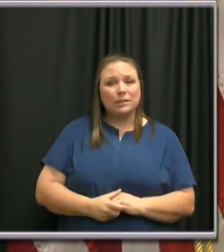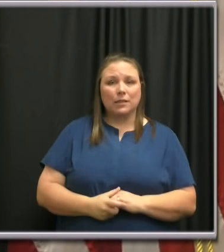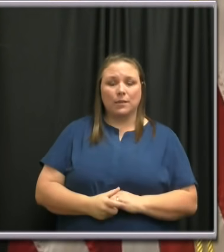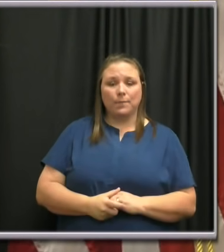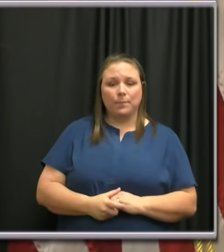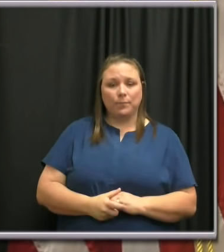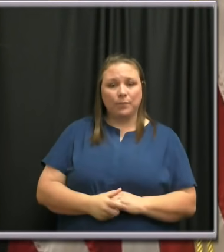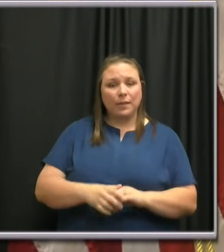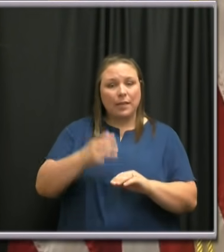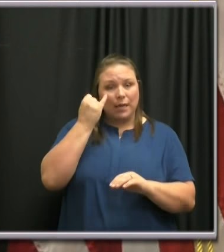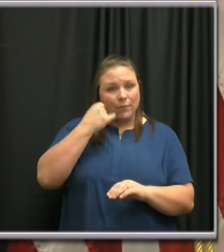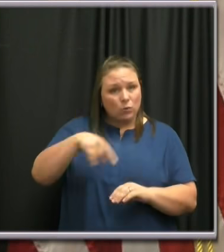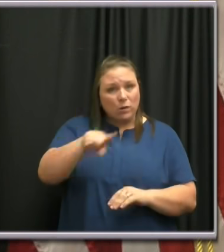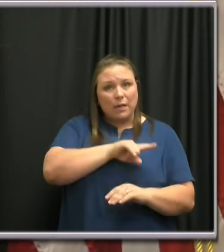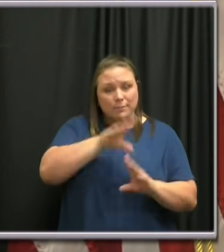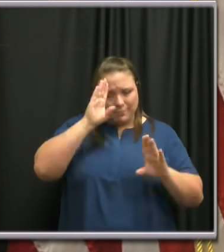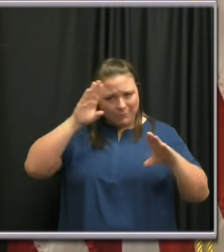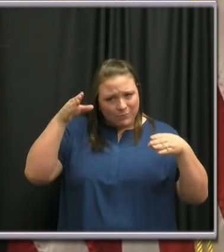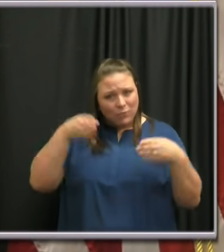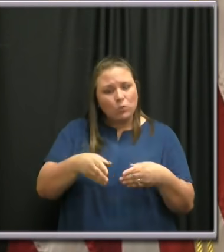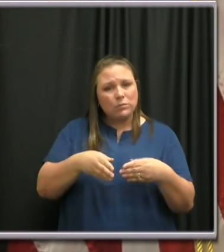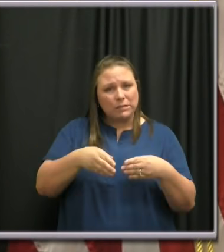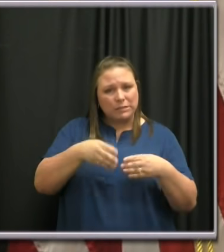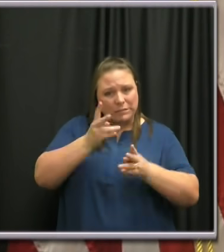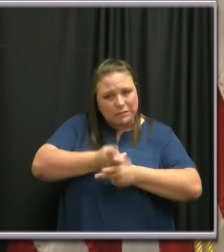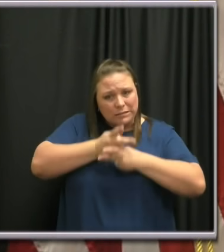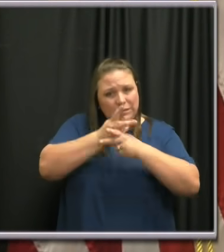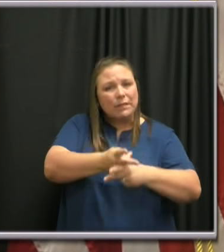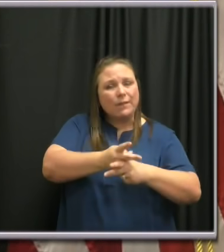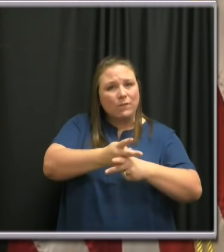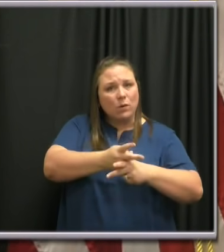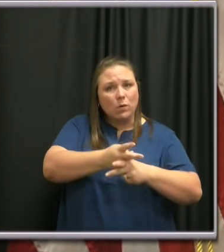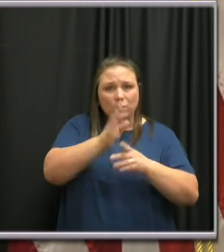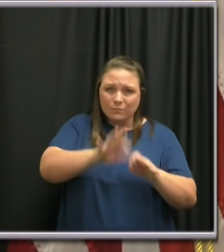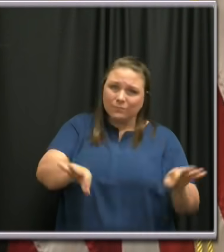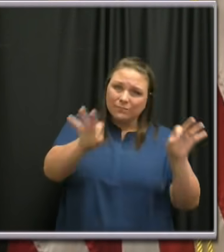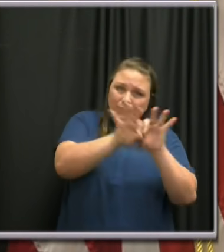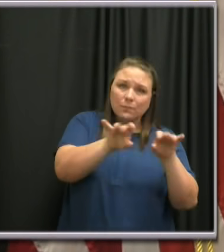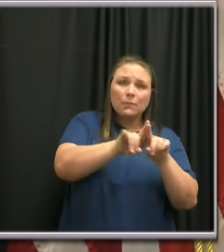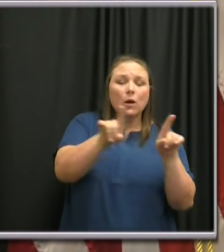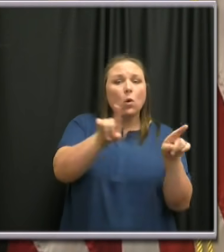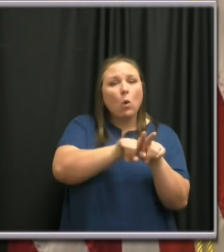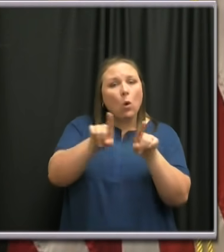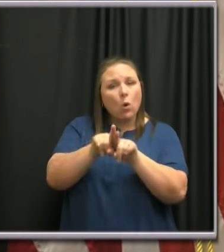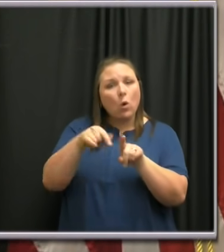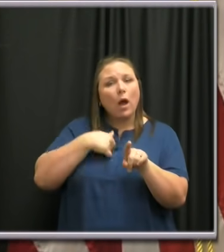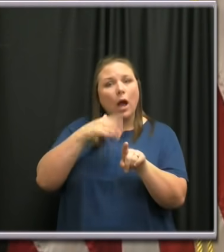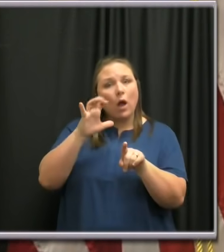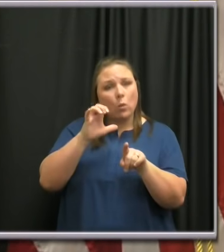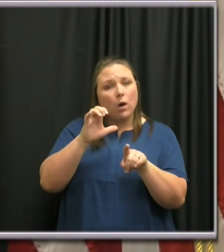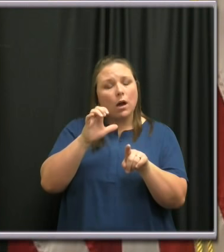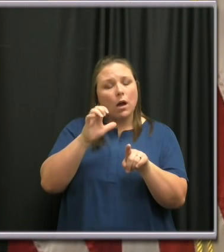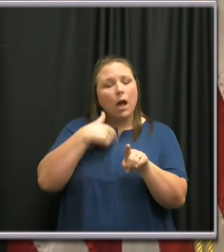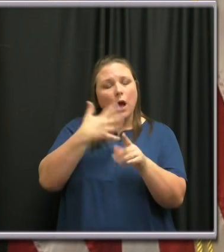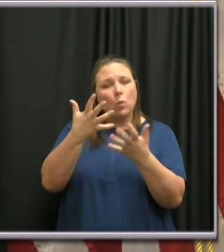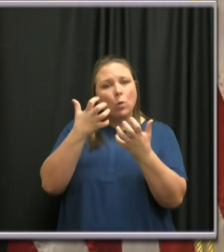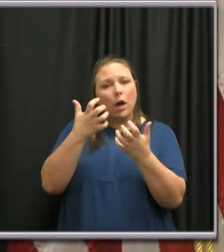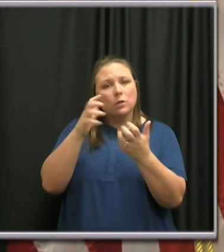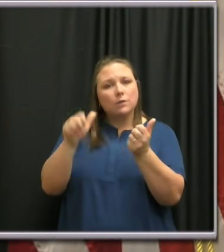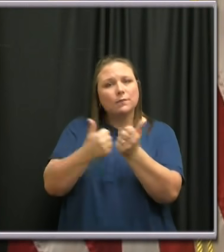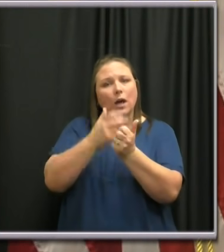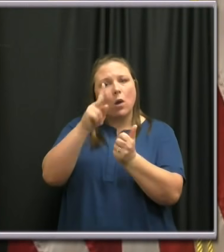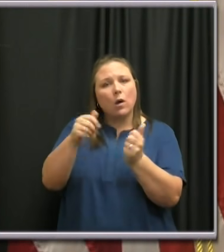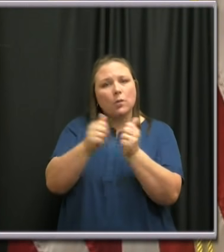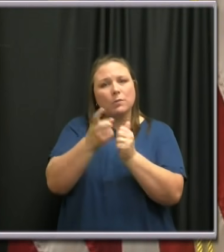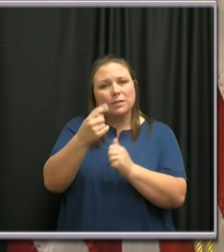being super careful is going to be important. But also, let me follow on Dr. Hildreth's